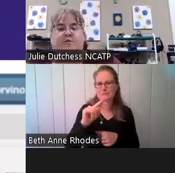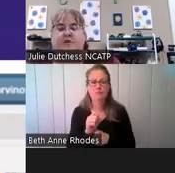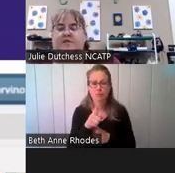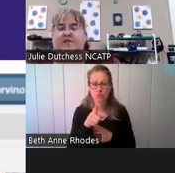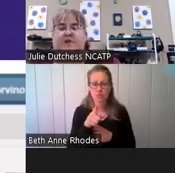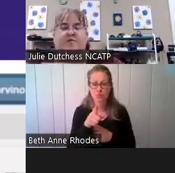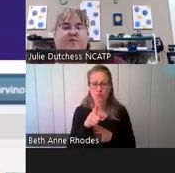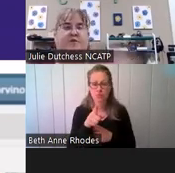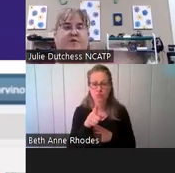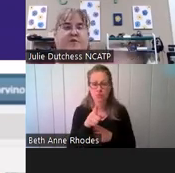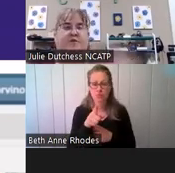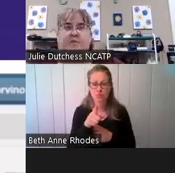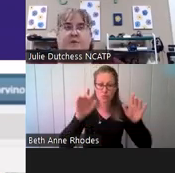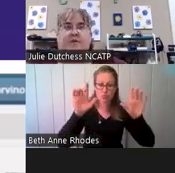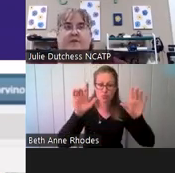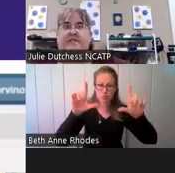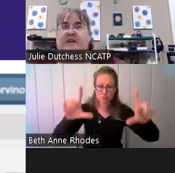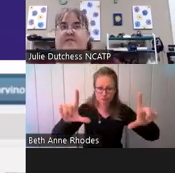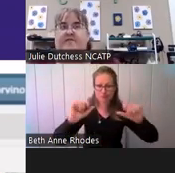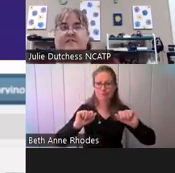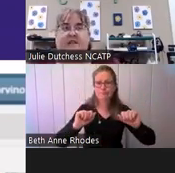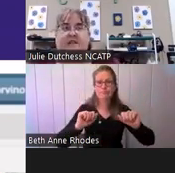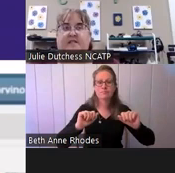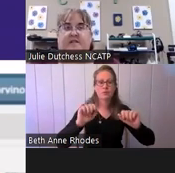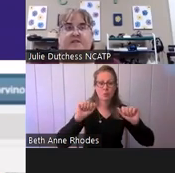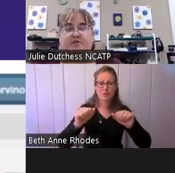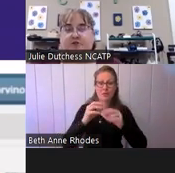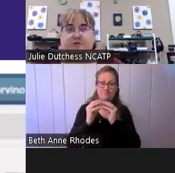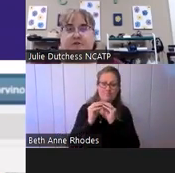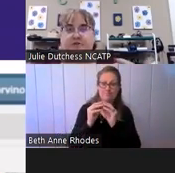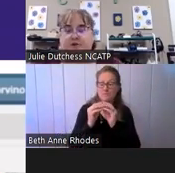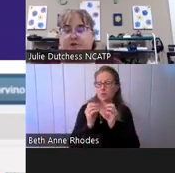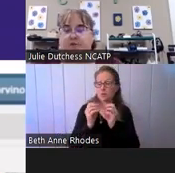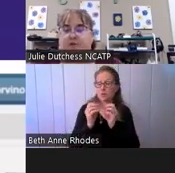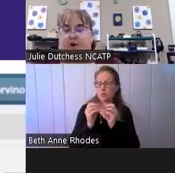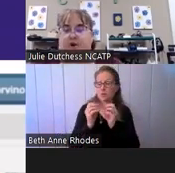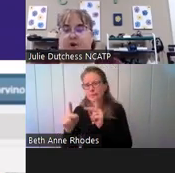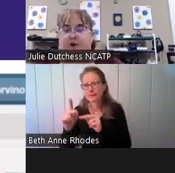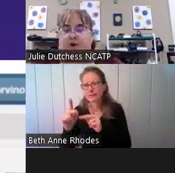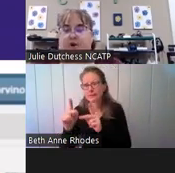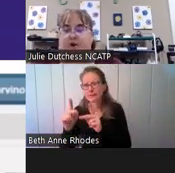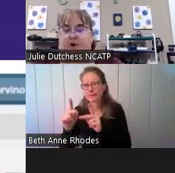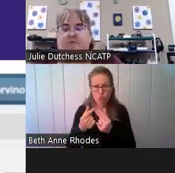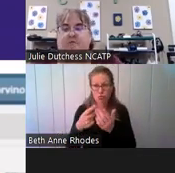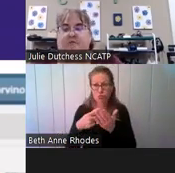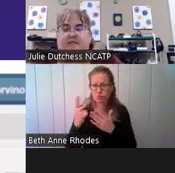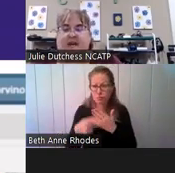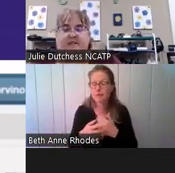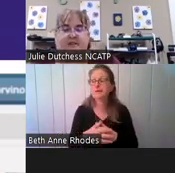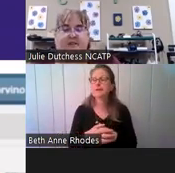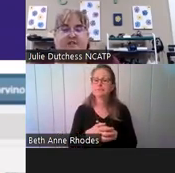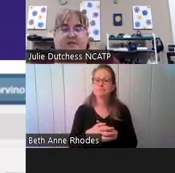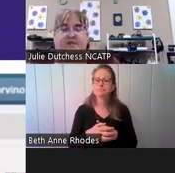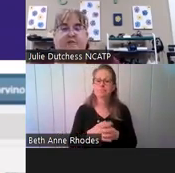multiple boards. You can collaborate with people and assign different tasks to your group. So if you're doing a group project, and then when the